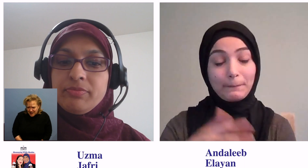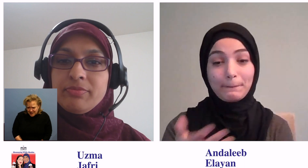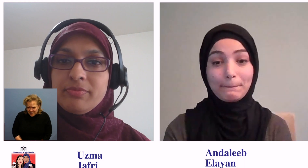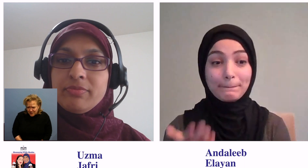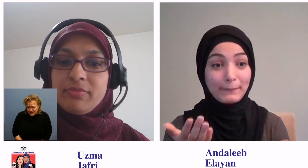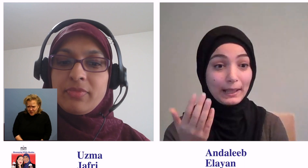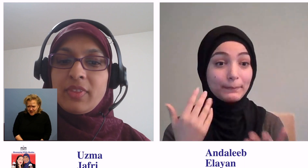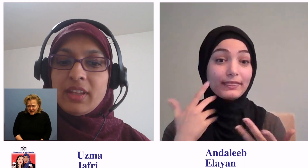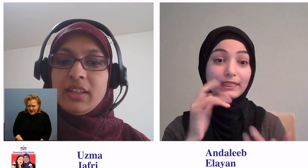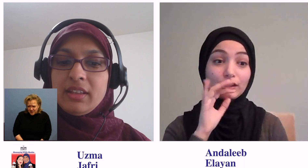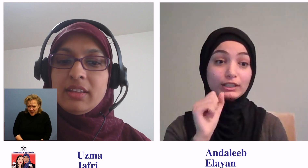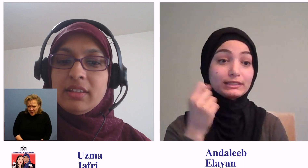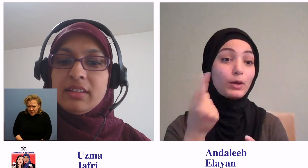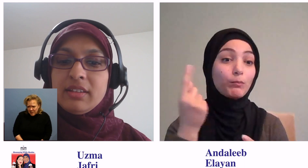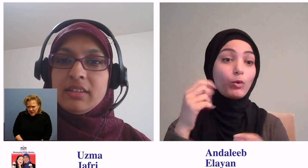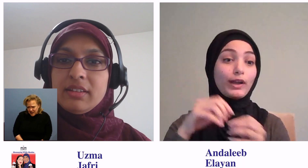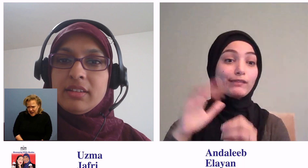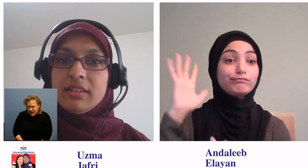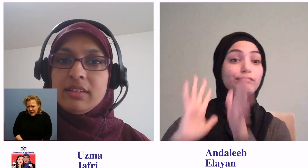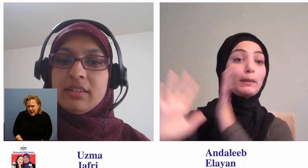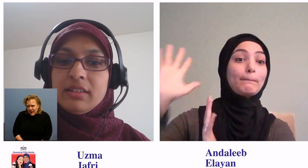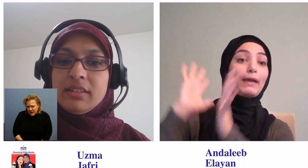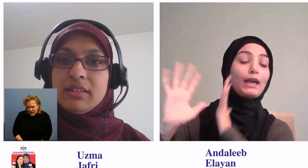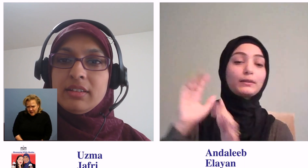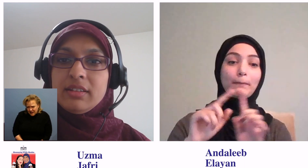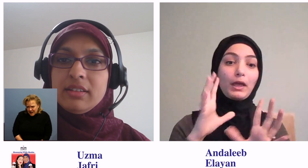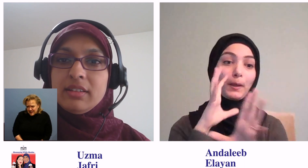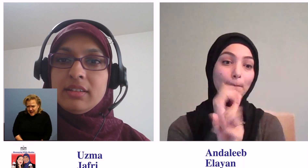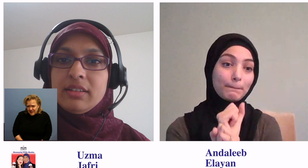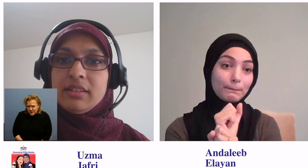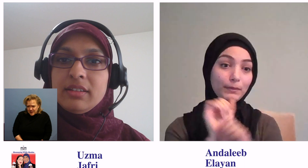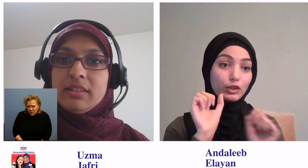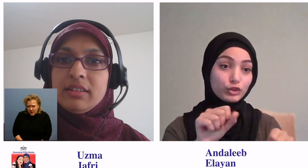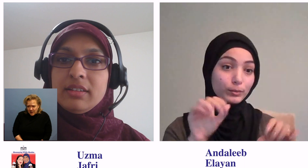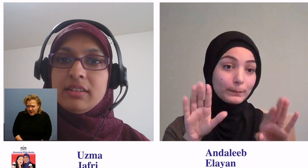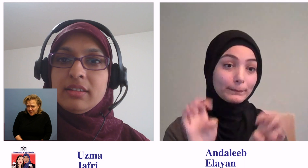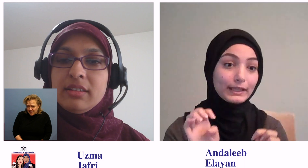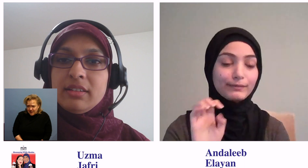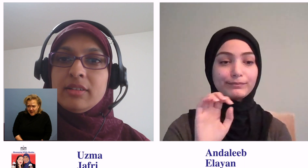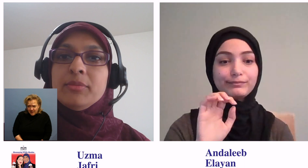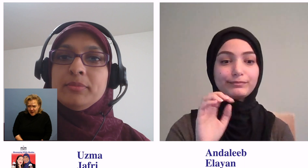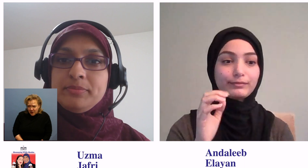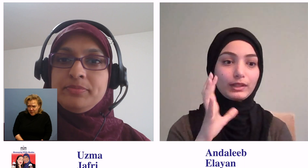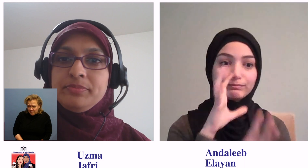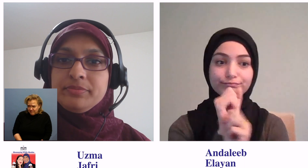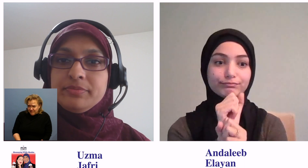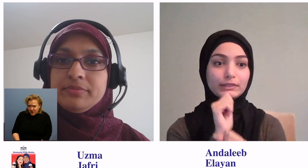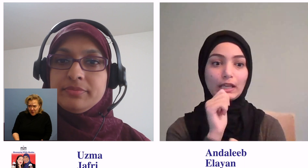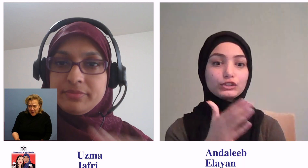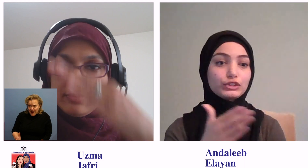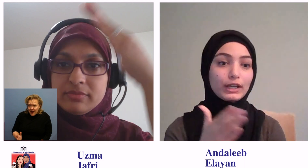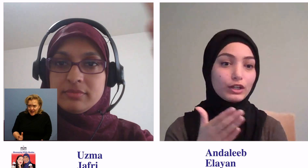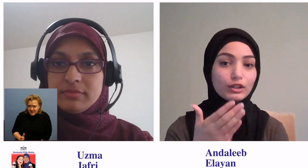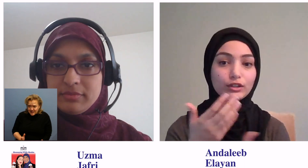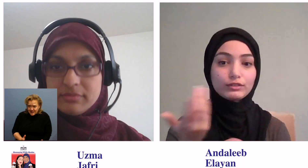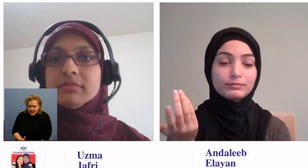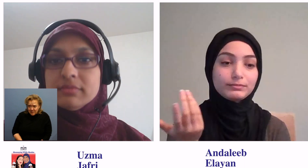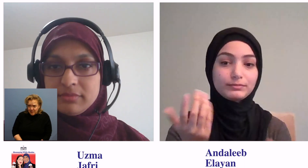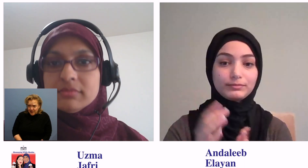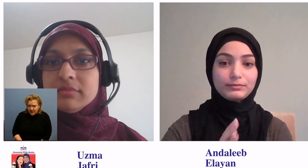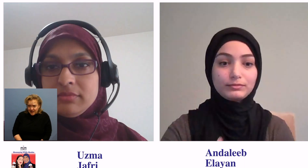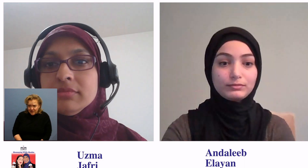curiosity for us. we didn't do that. Maybe, like I said, there's someone in our, you know, past,